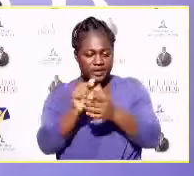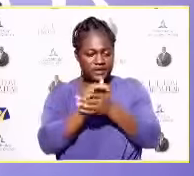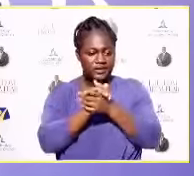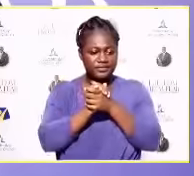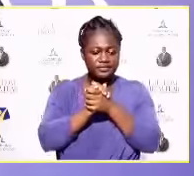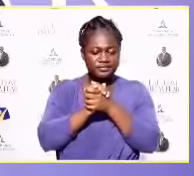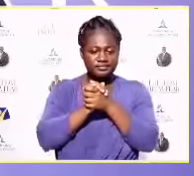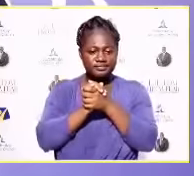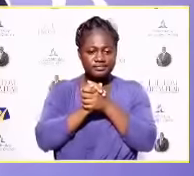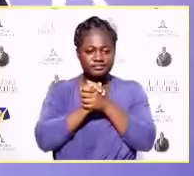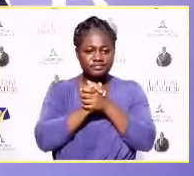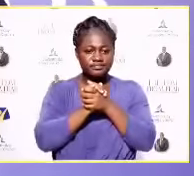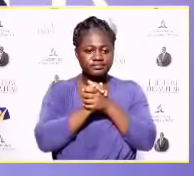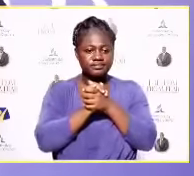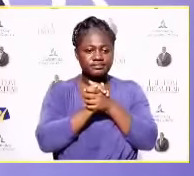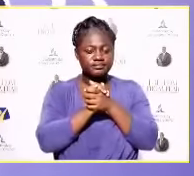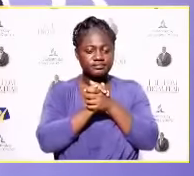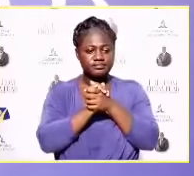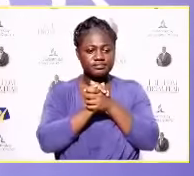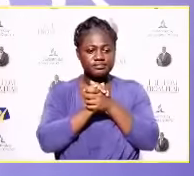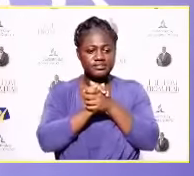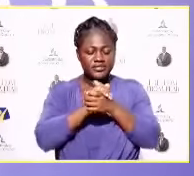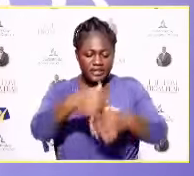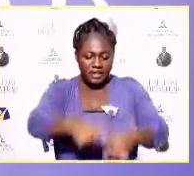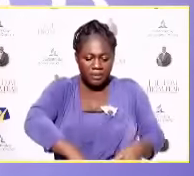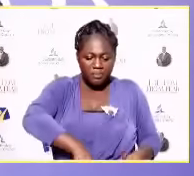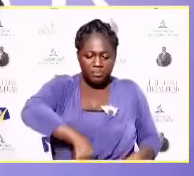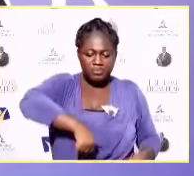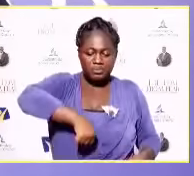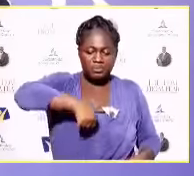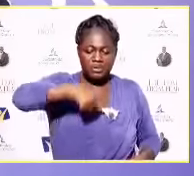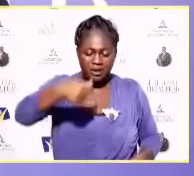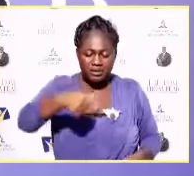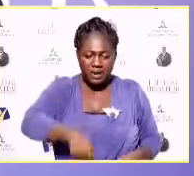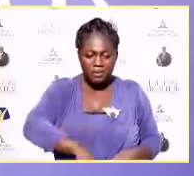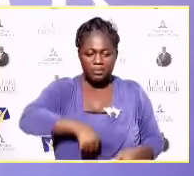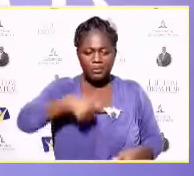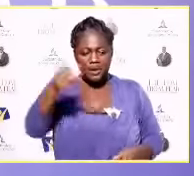and ten, proud, blasphemers,